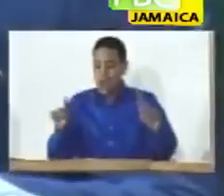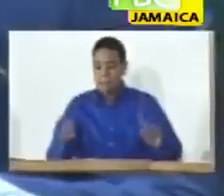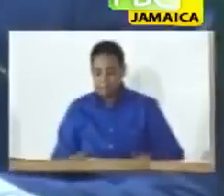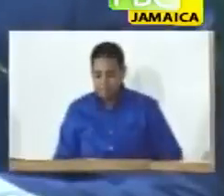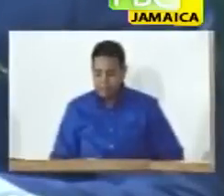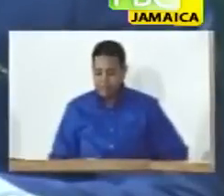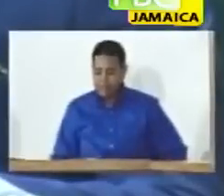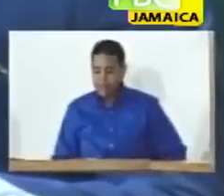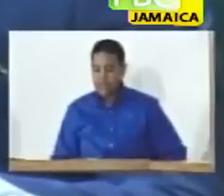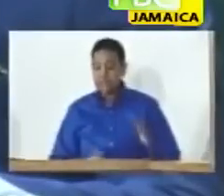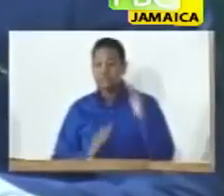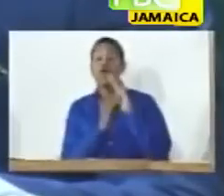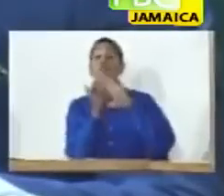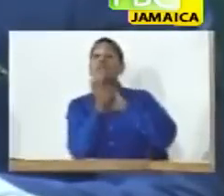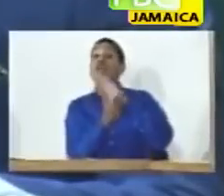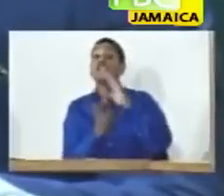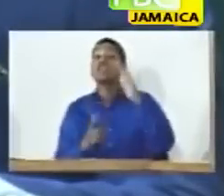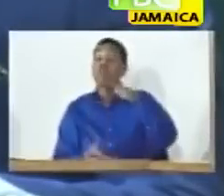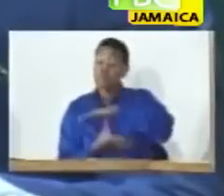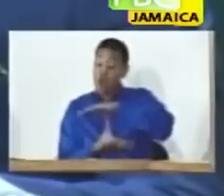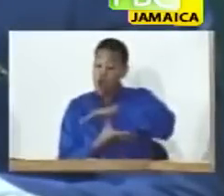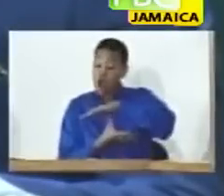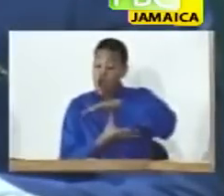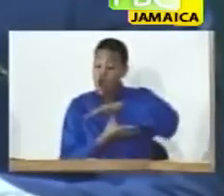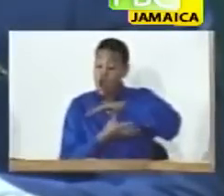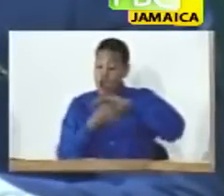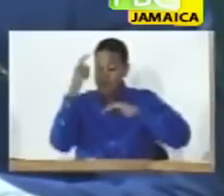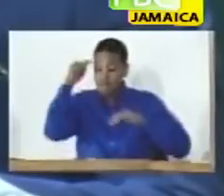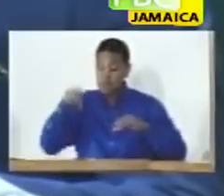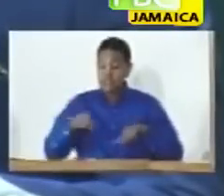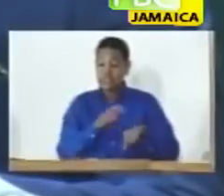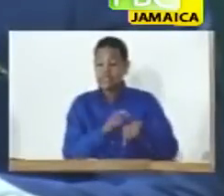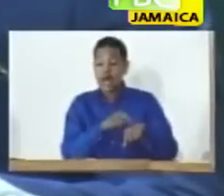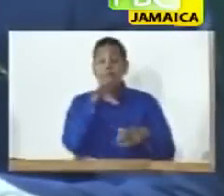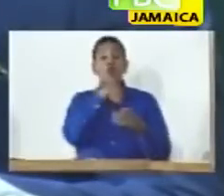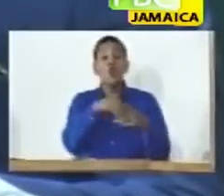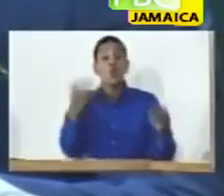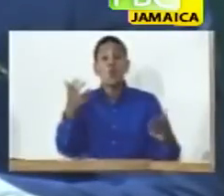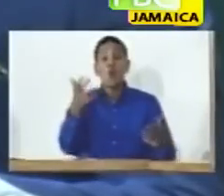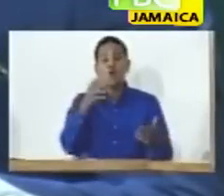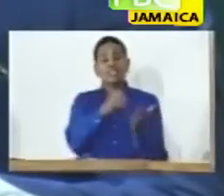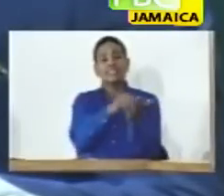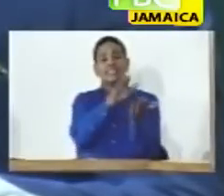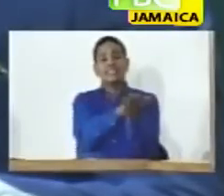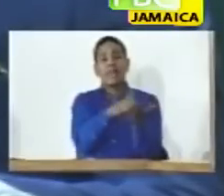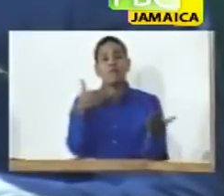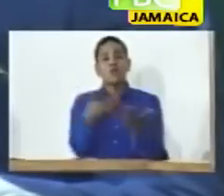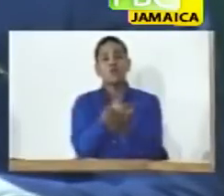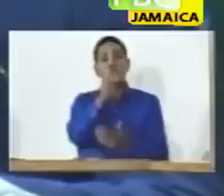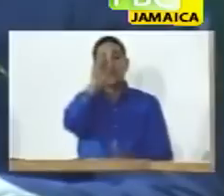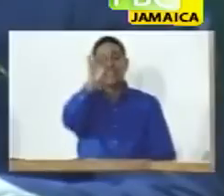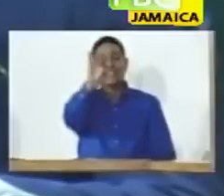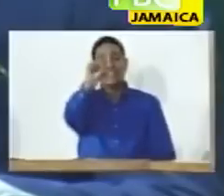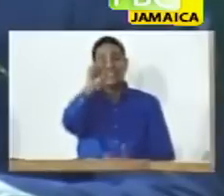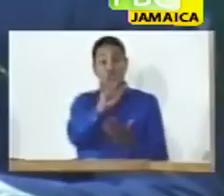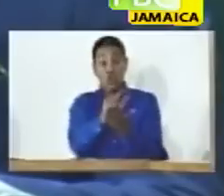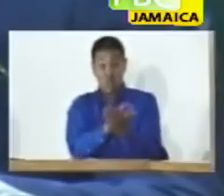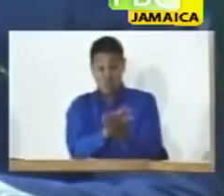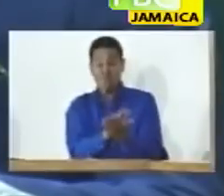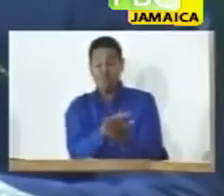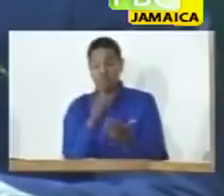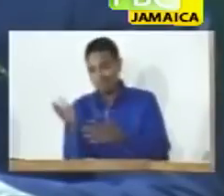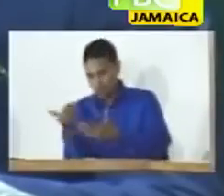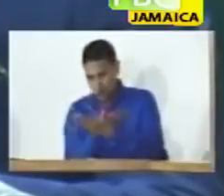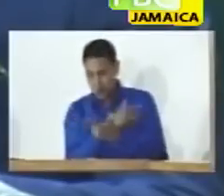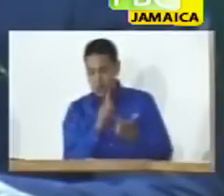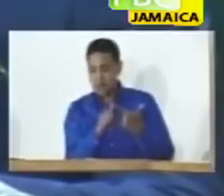top legislative priorities for the period will include the tabling of a new NIDS bill, amendments